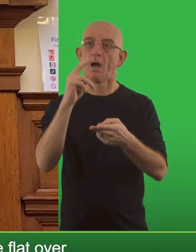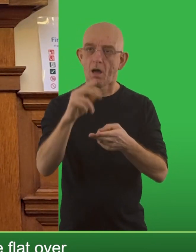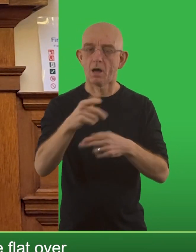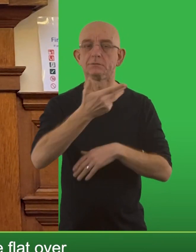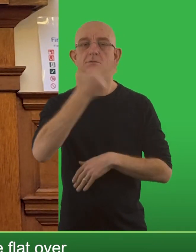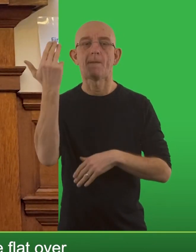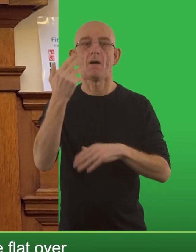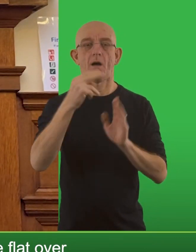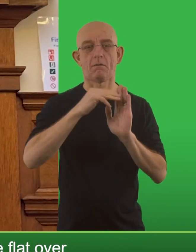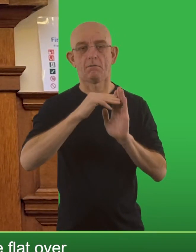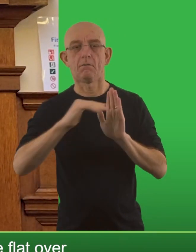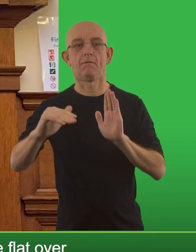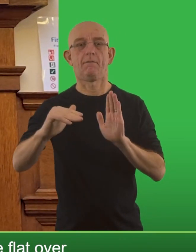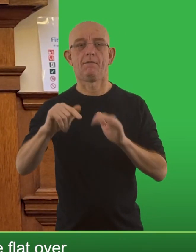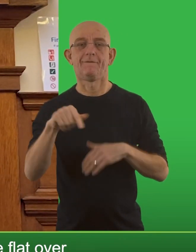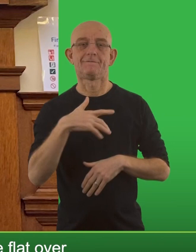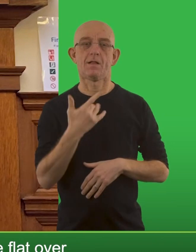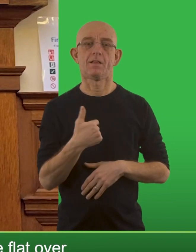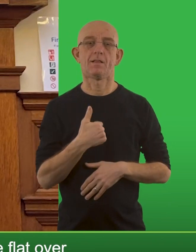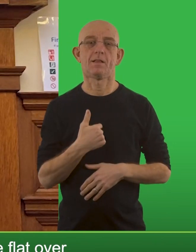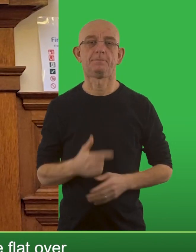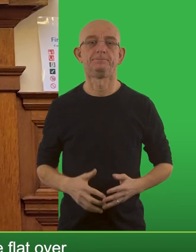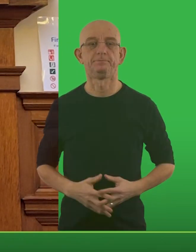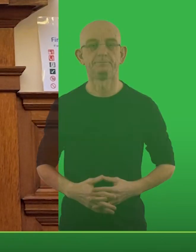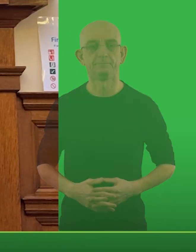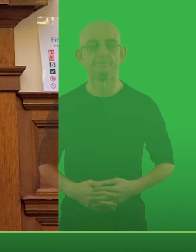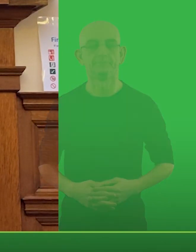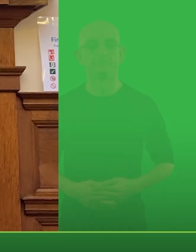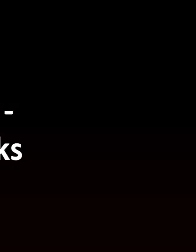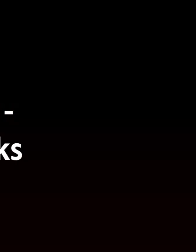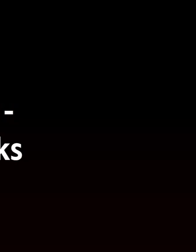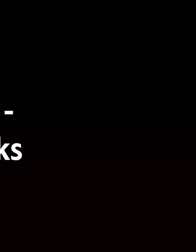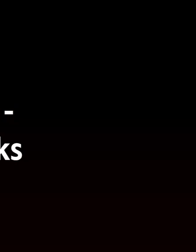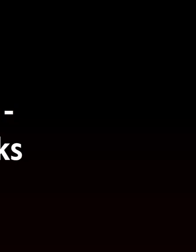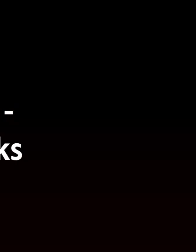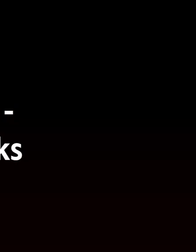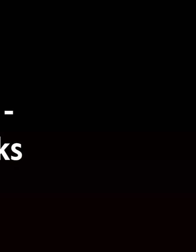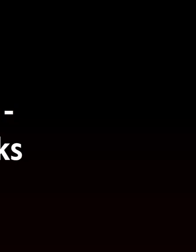whole population into spring and then early summer.